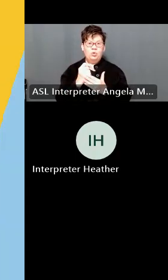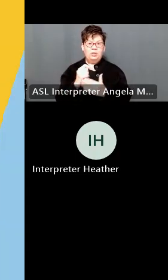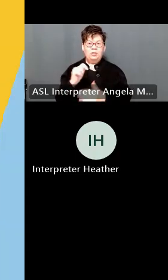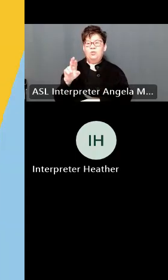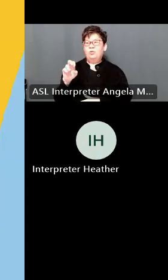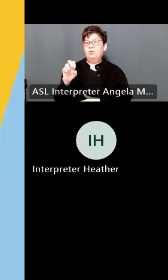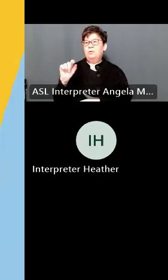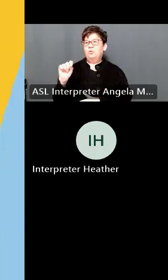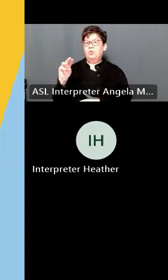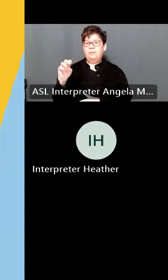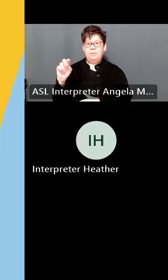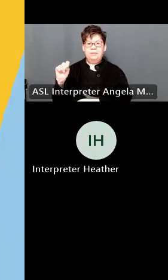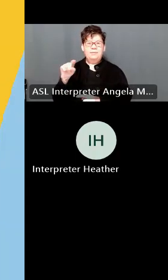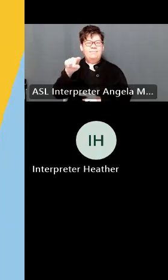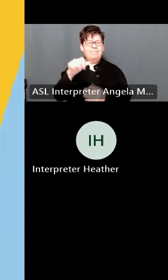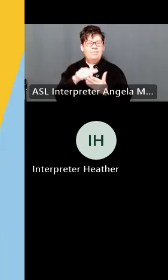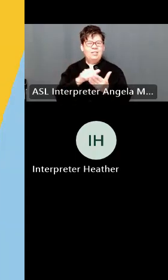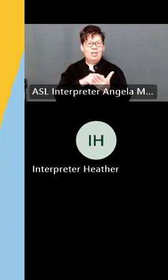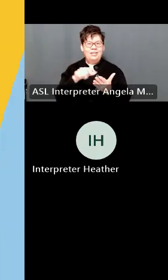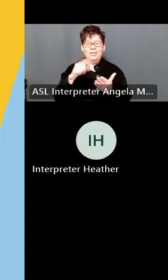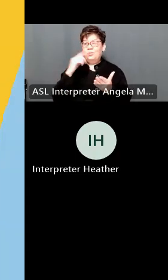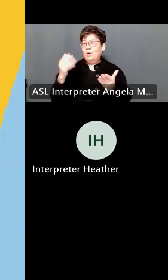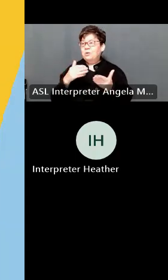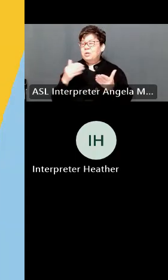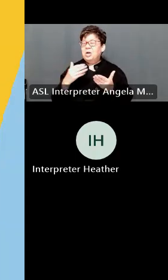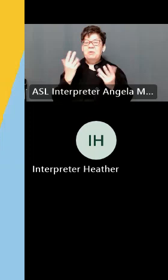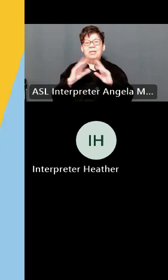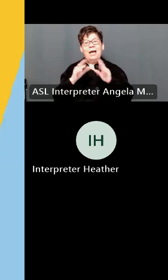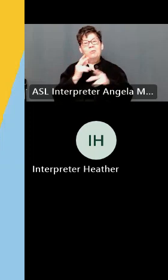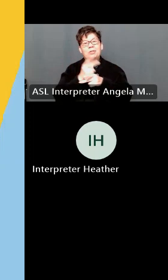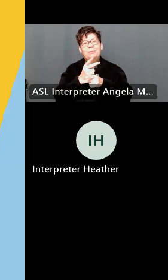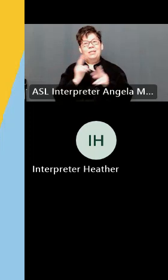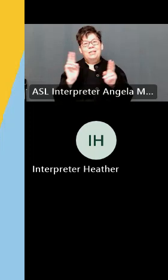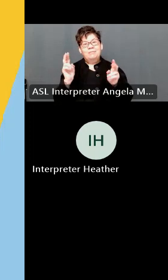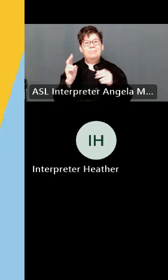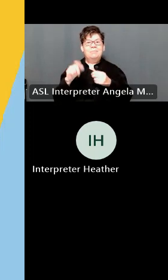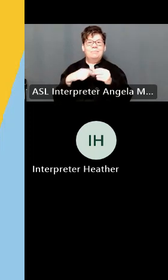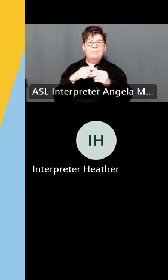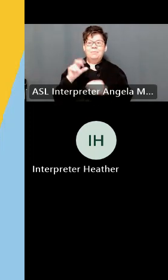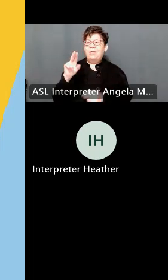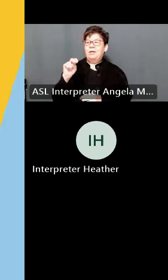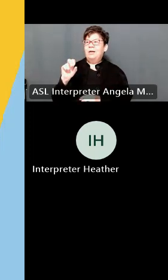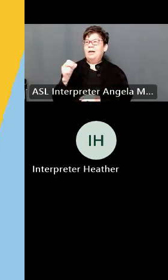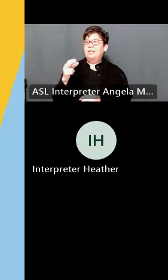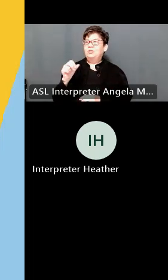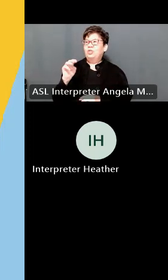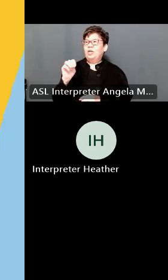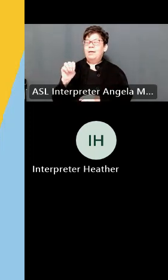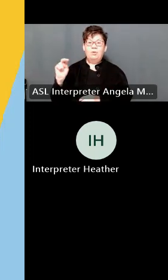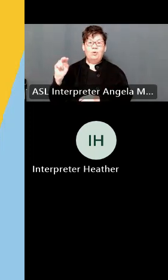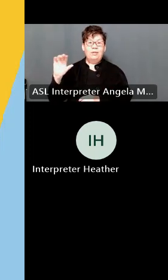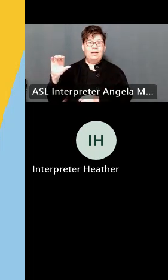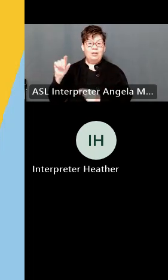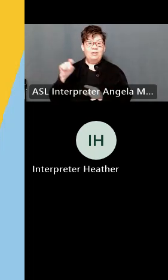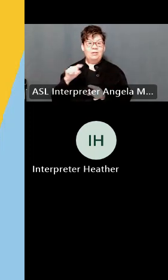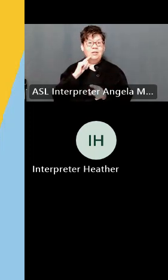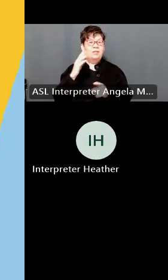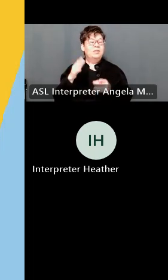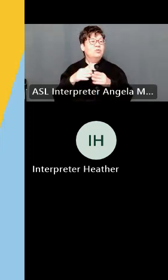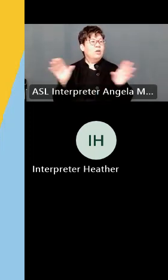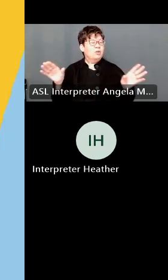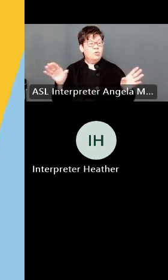So just the agenda, welcome and housekeeping about Unshame North Carolina, webinar overview.